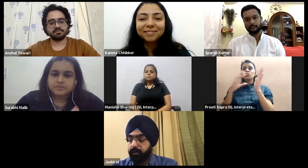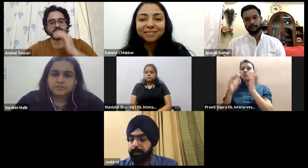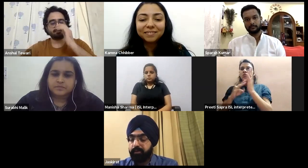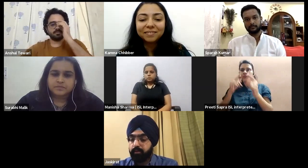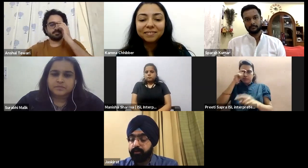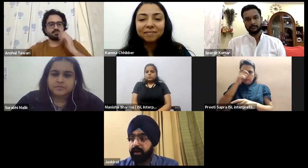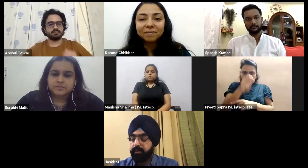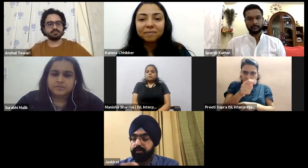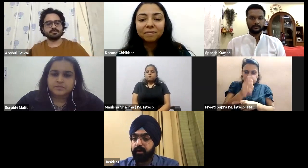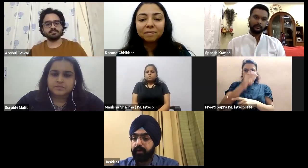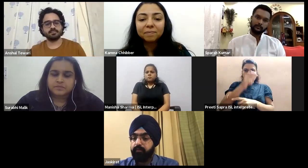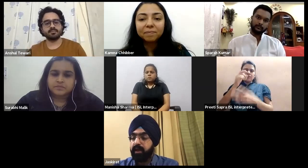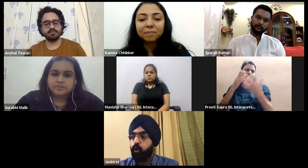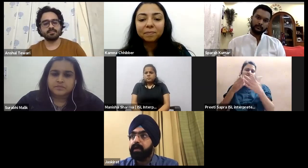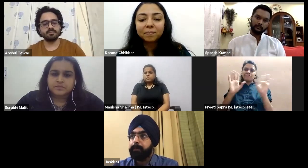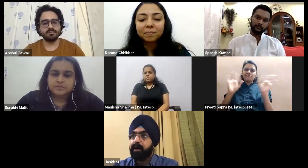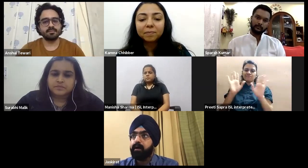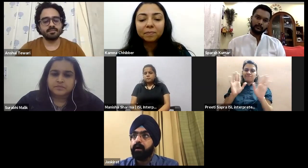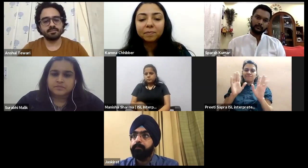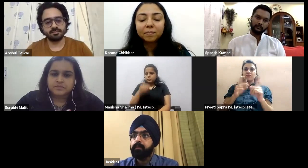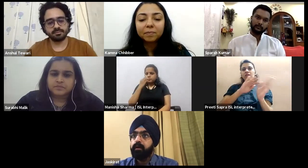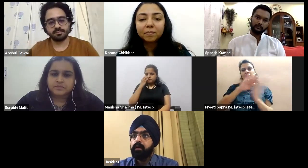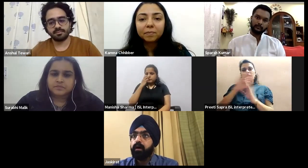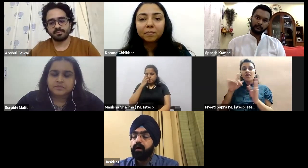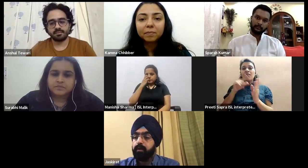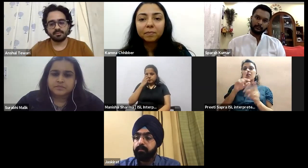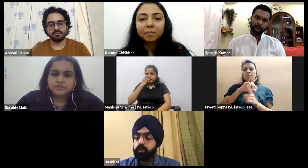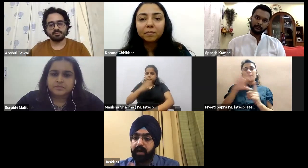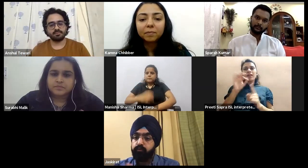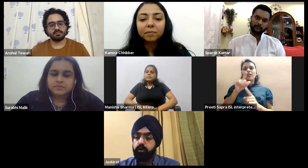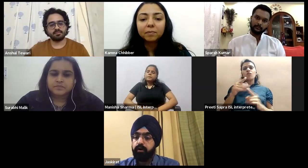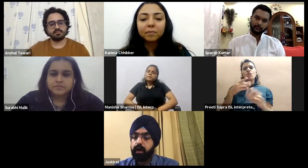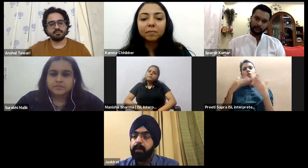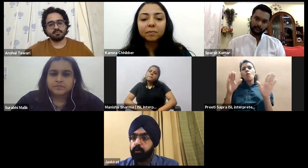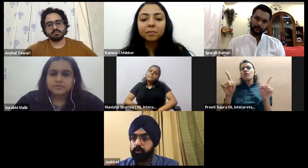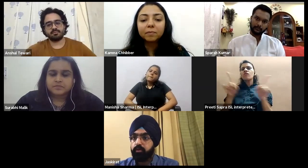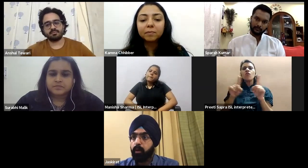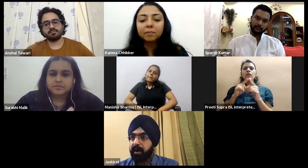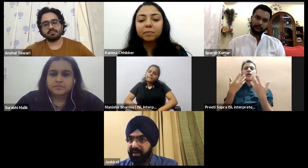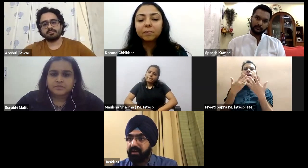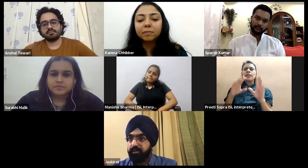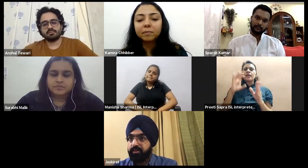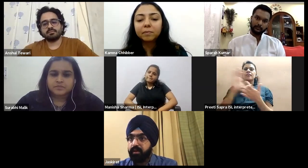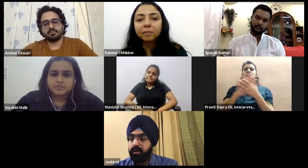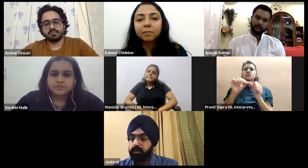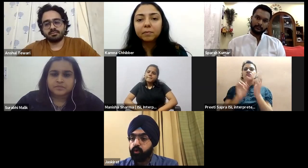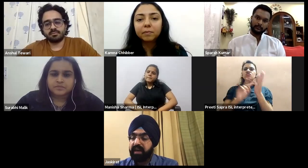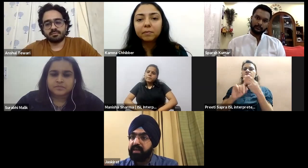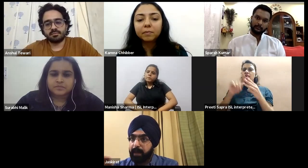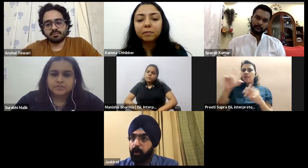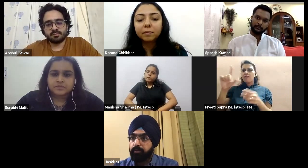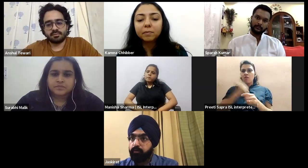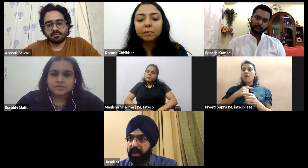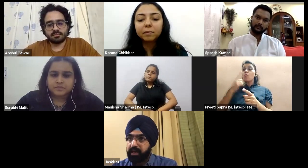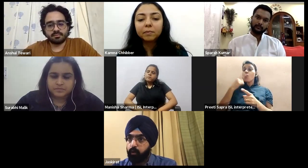to provide a basis for that is when we opened up our channel for inputs from our readers to send